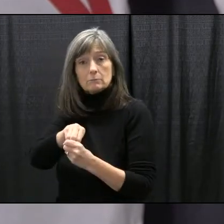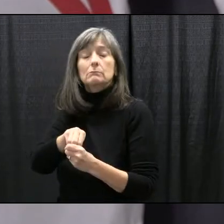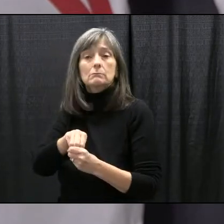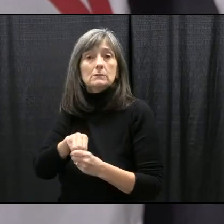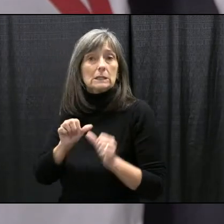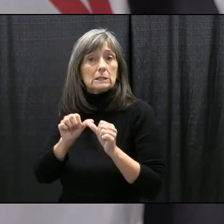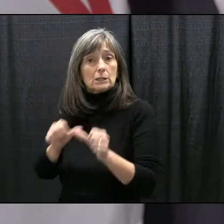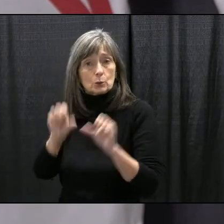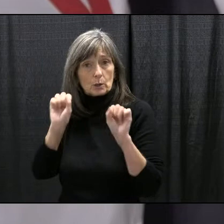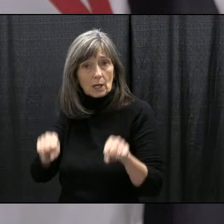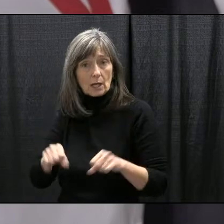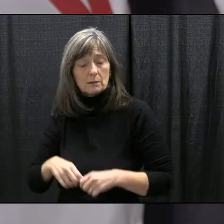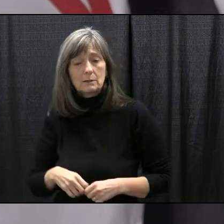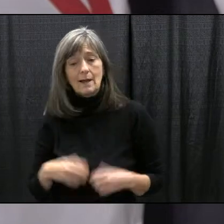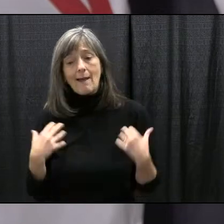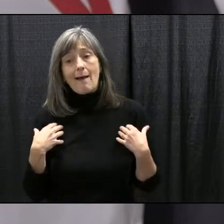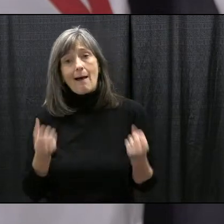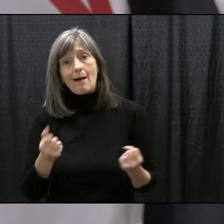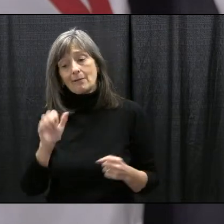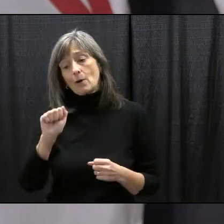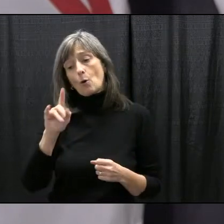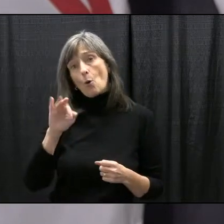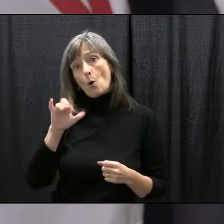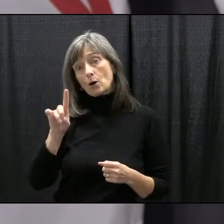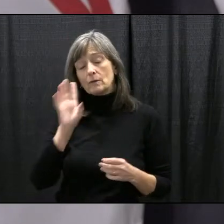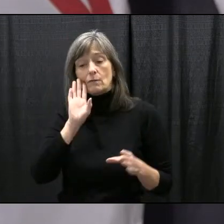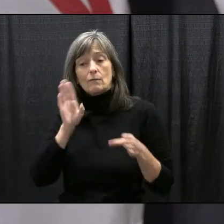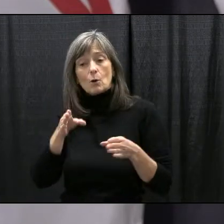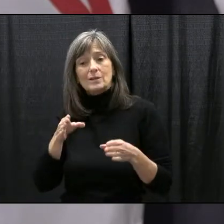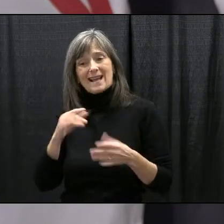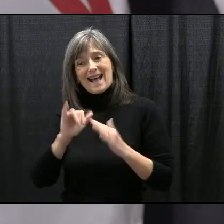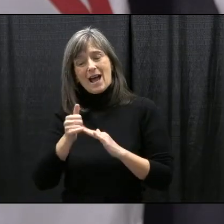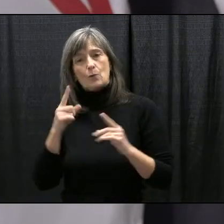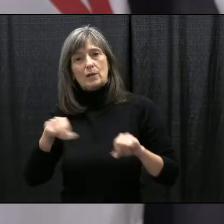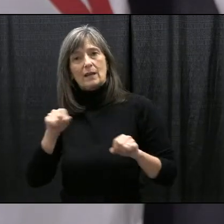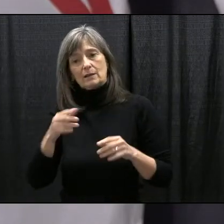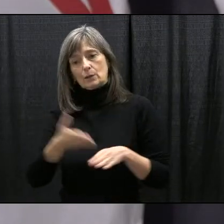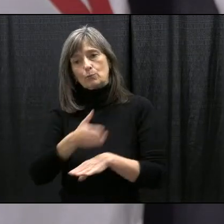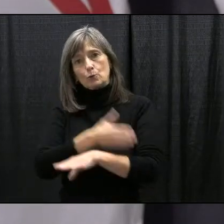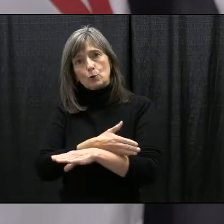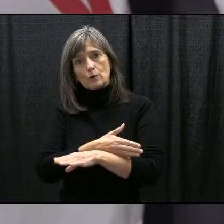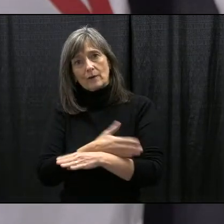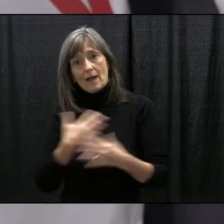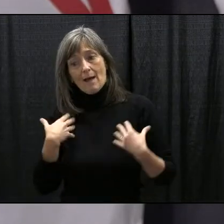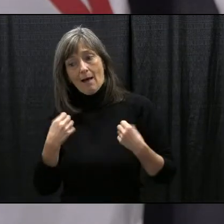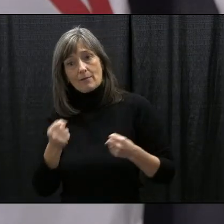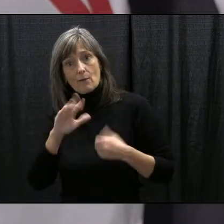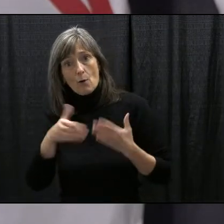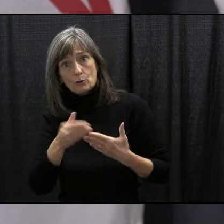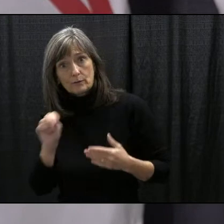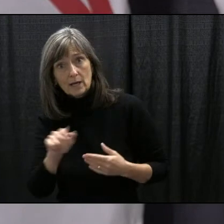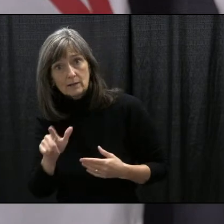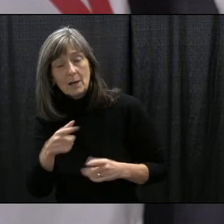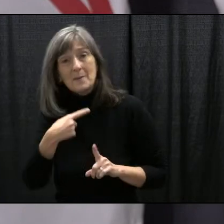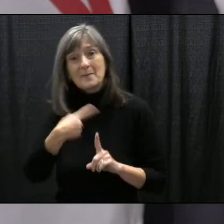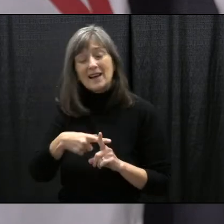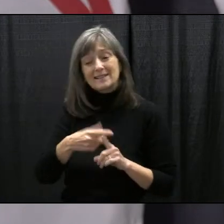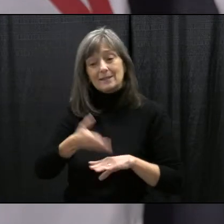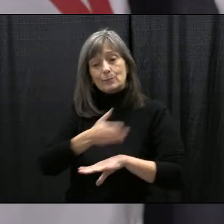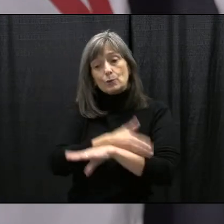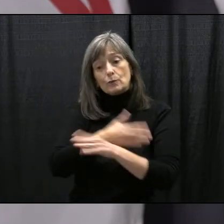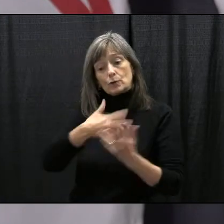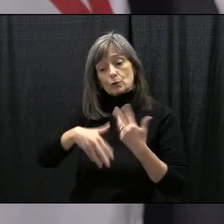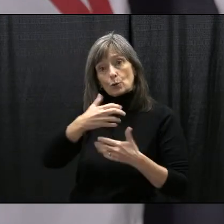is focused on how we can improve health outcomes, as well as on the social and economic factors that influence the health of